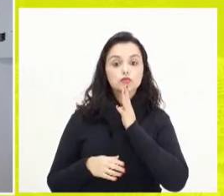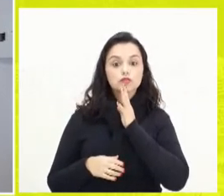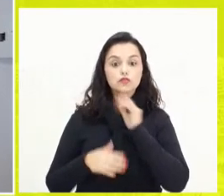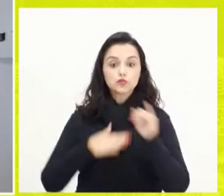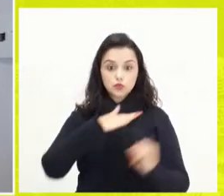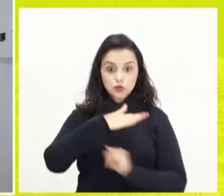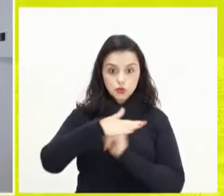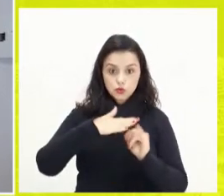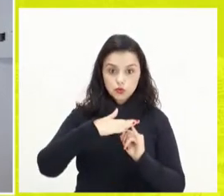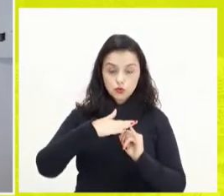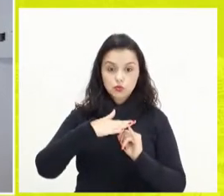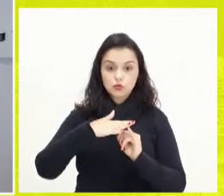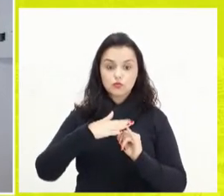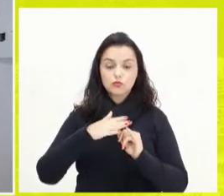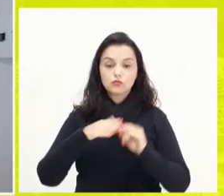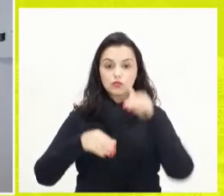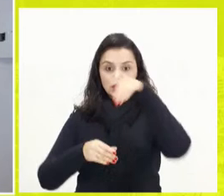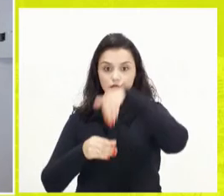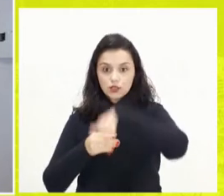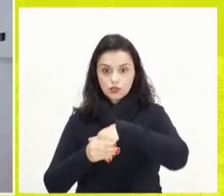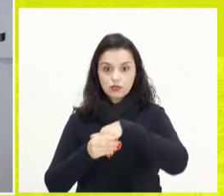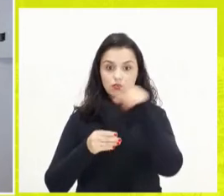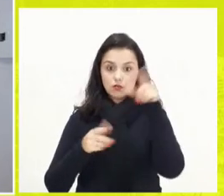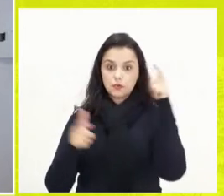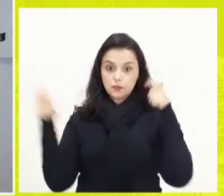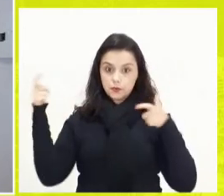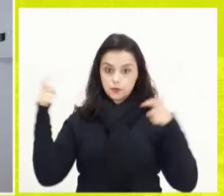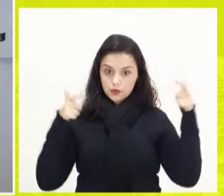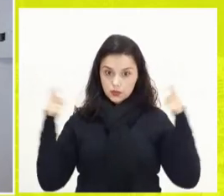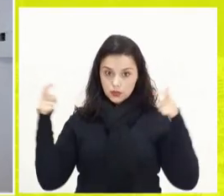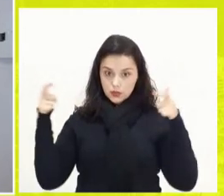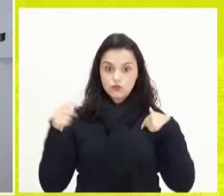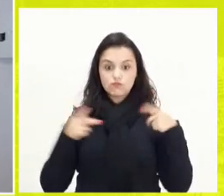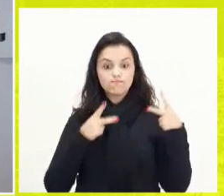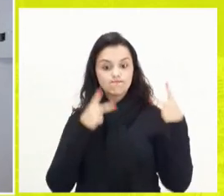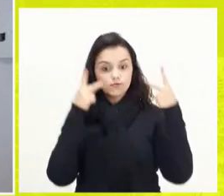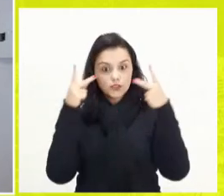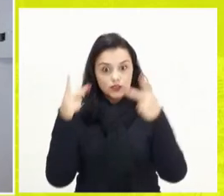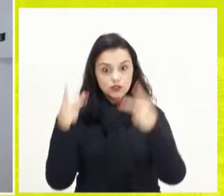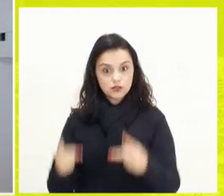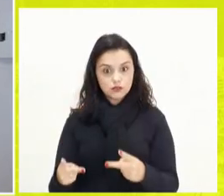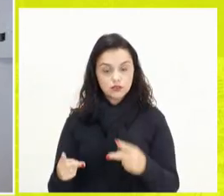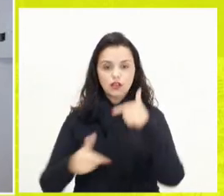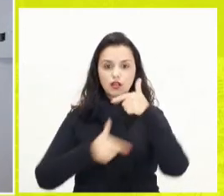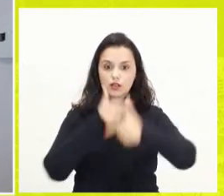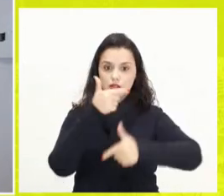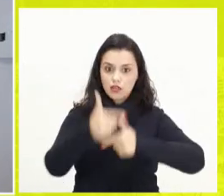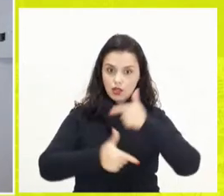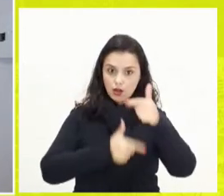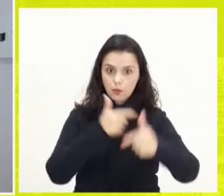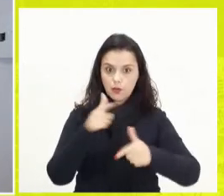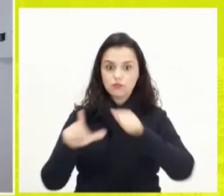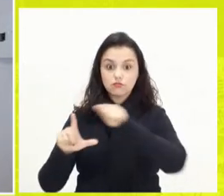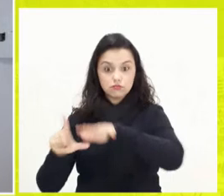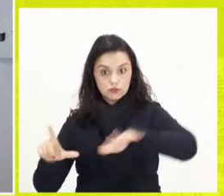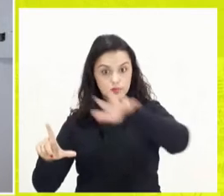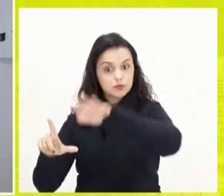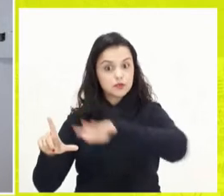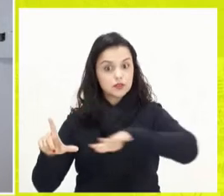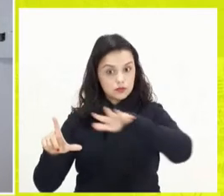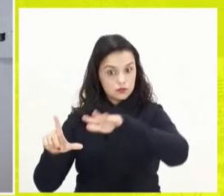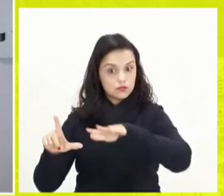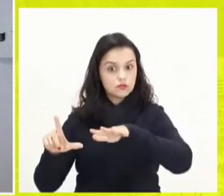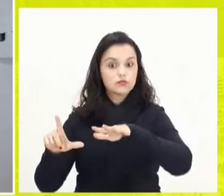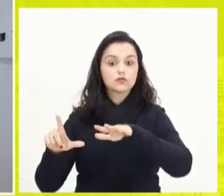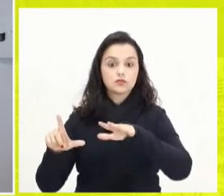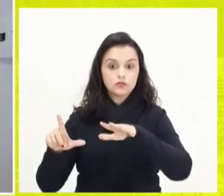opportunity to know their uh you know national elections uh movements and so on and the work that